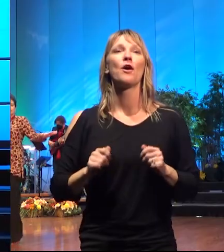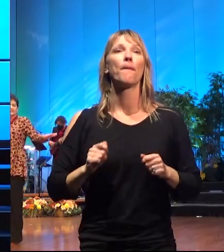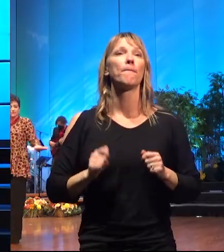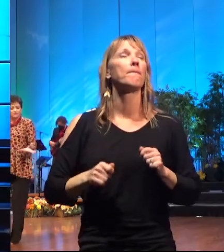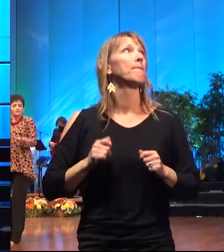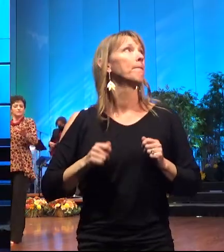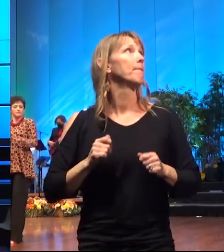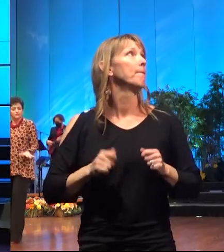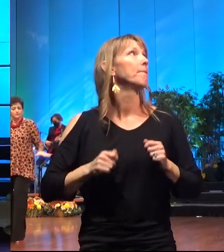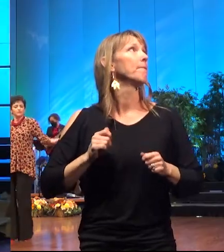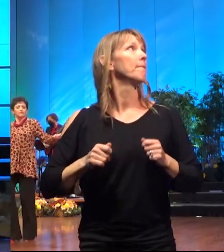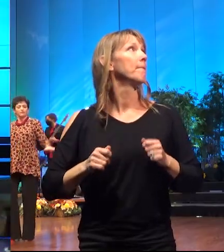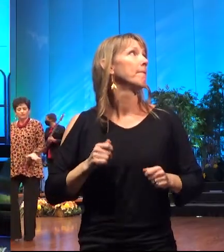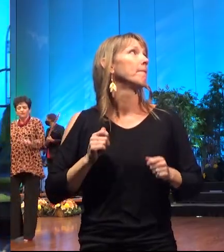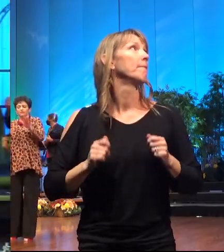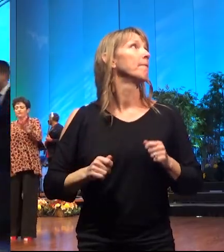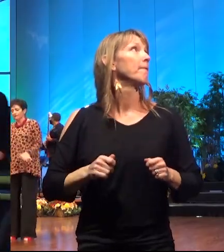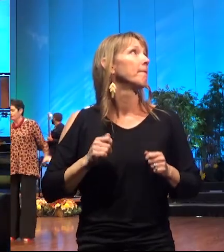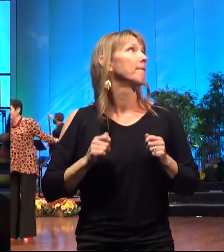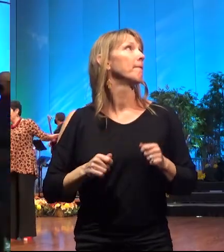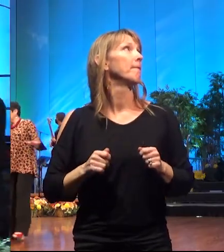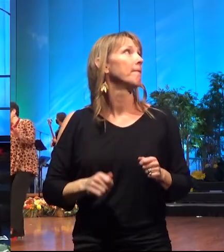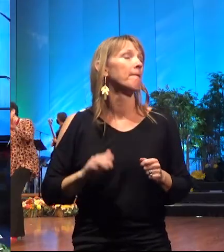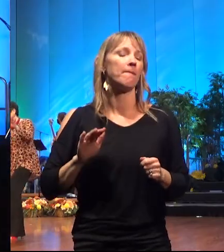oh. Terrific.